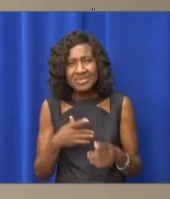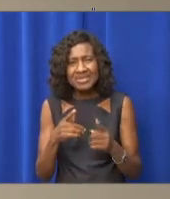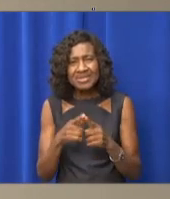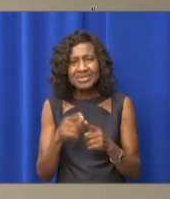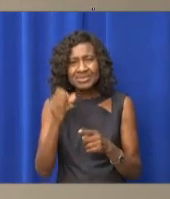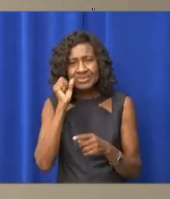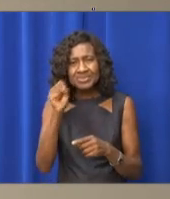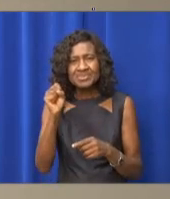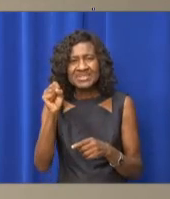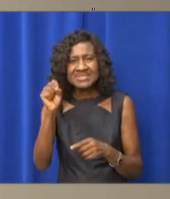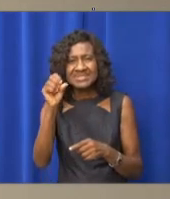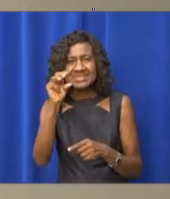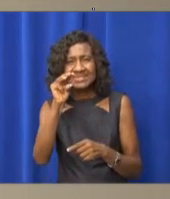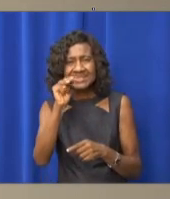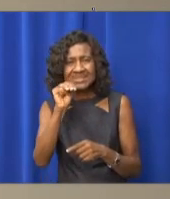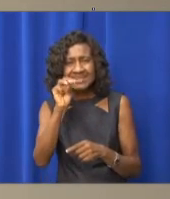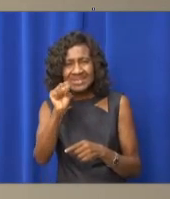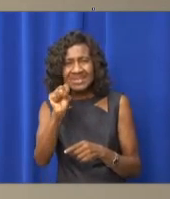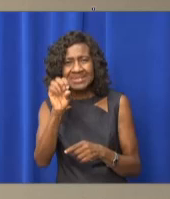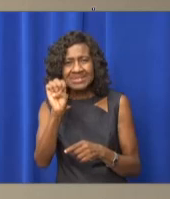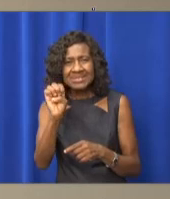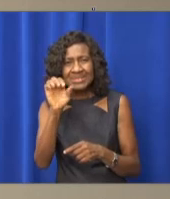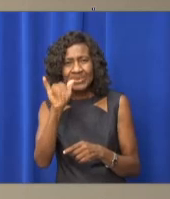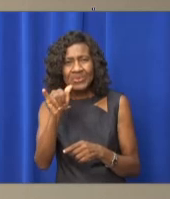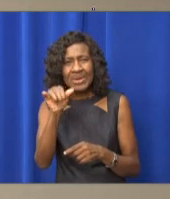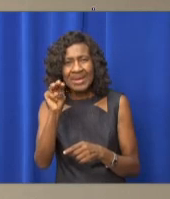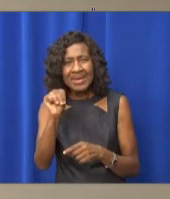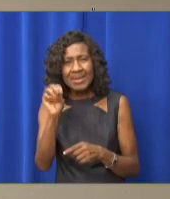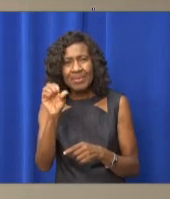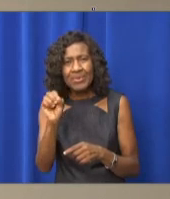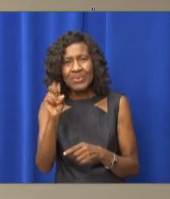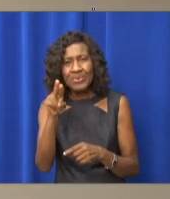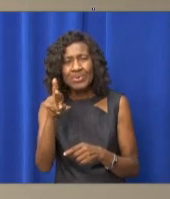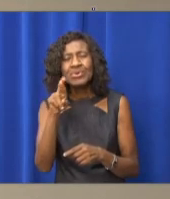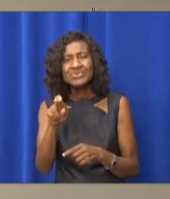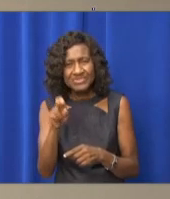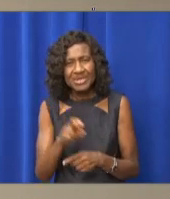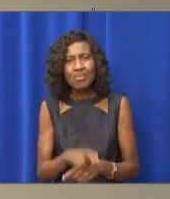see many, many more. And Eloise.